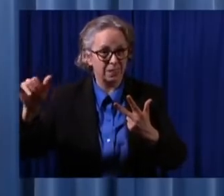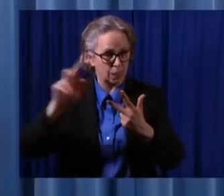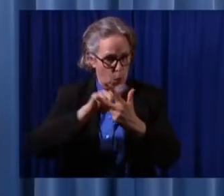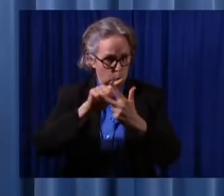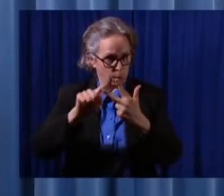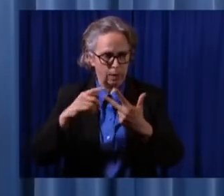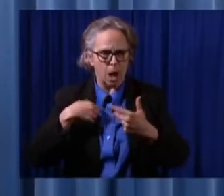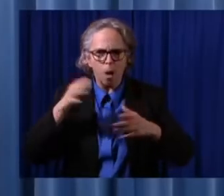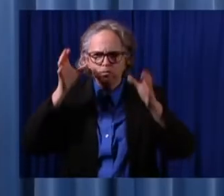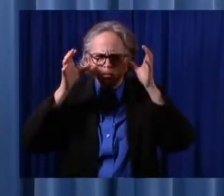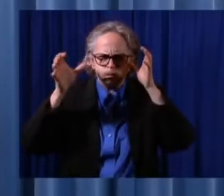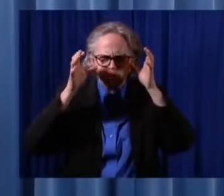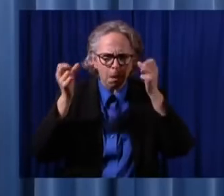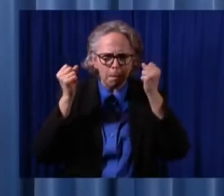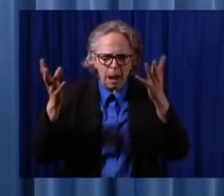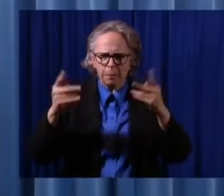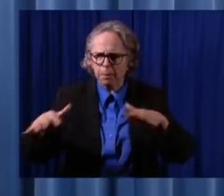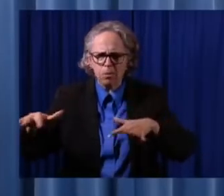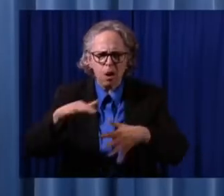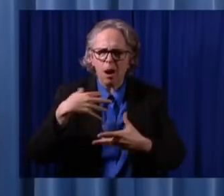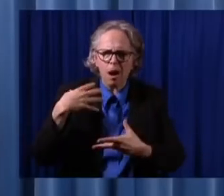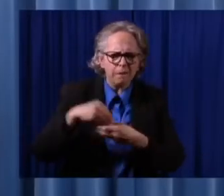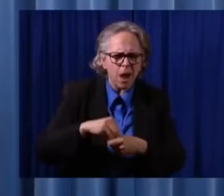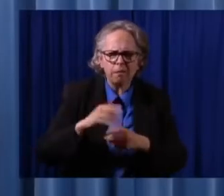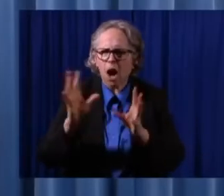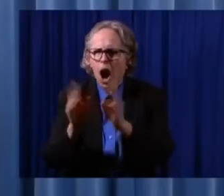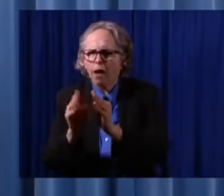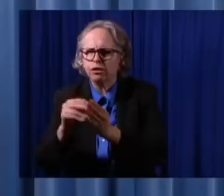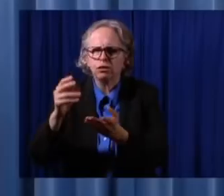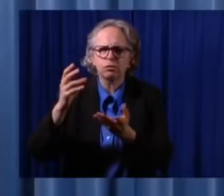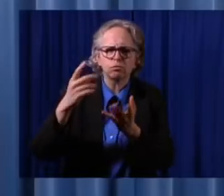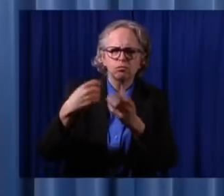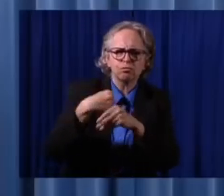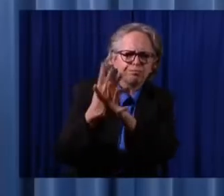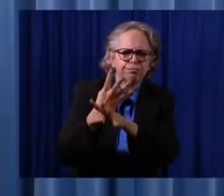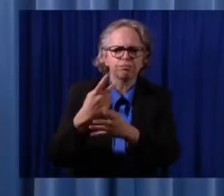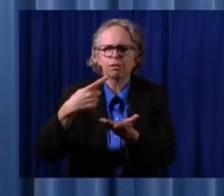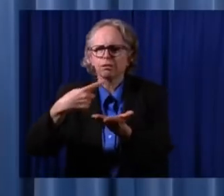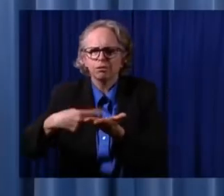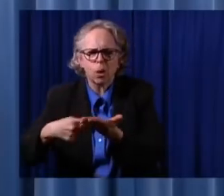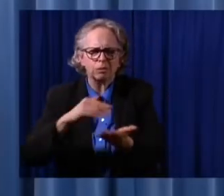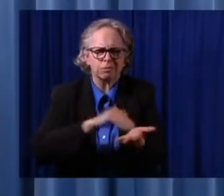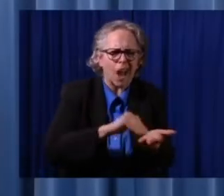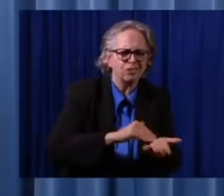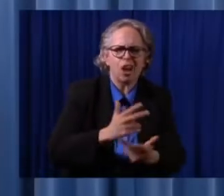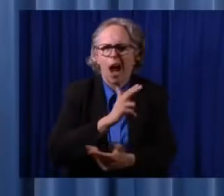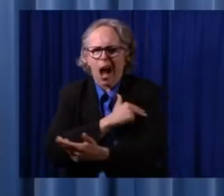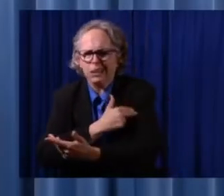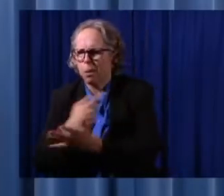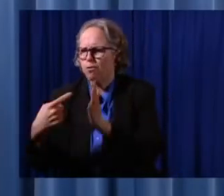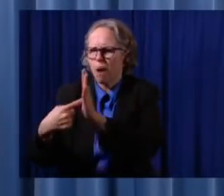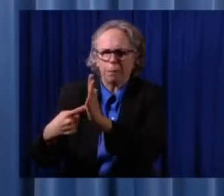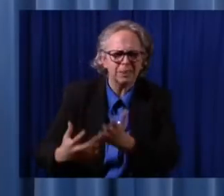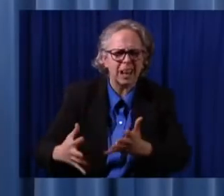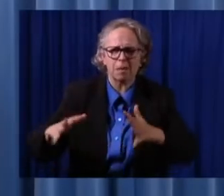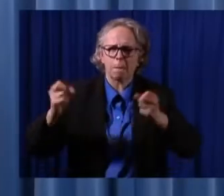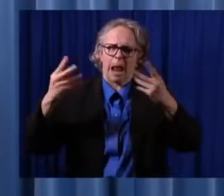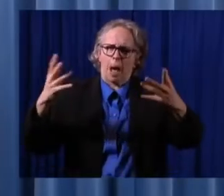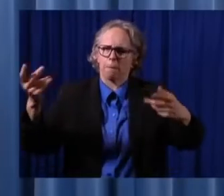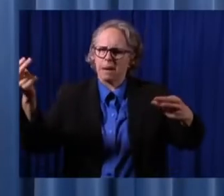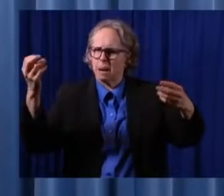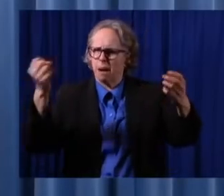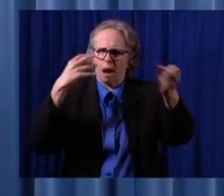I'm on conference calls with doctors. I'm on conference calls with representatives from hospitals. So, a lot of people are weighing